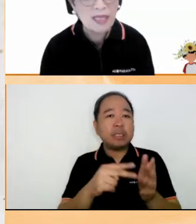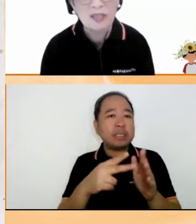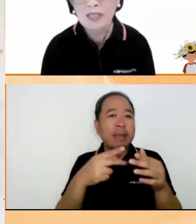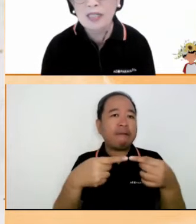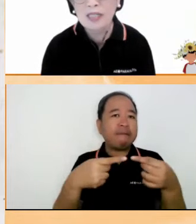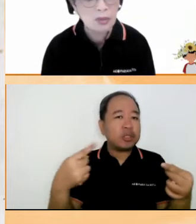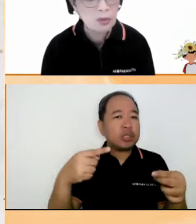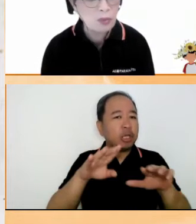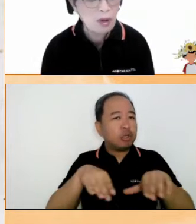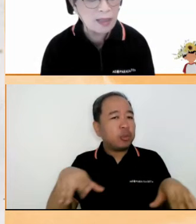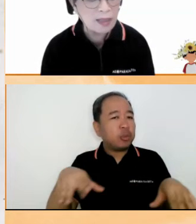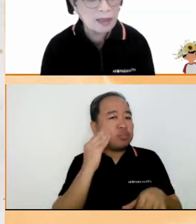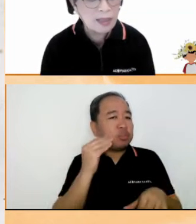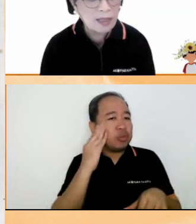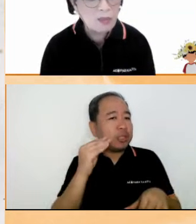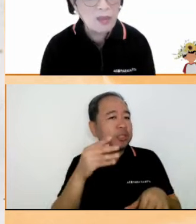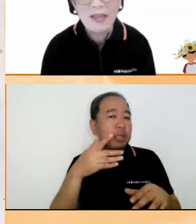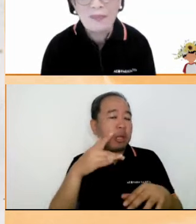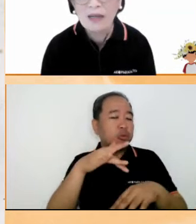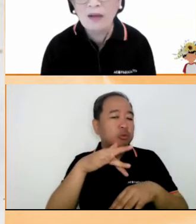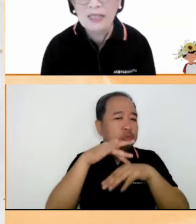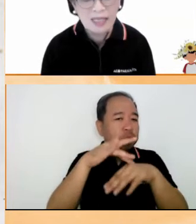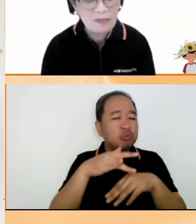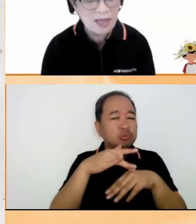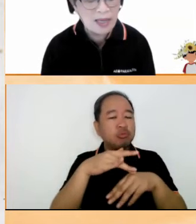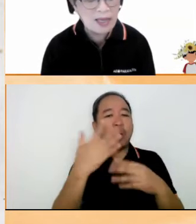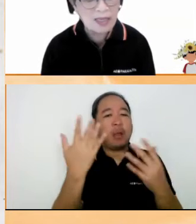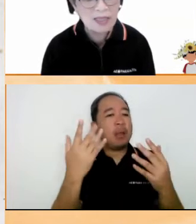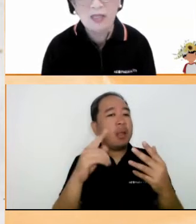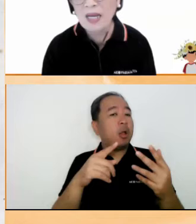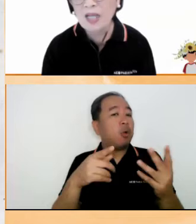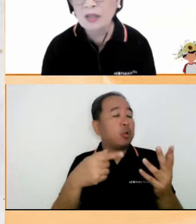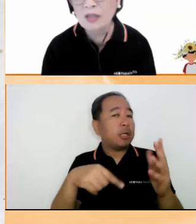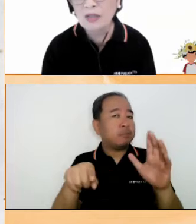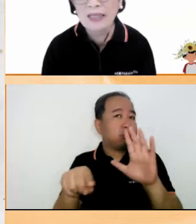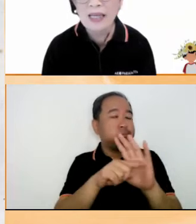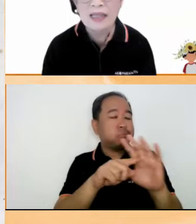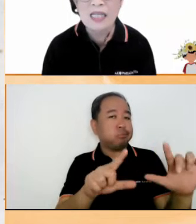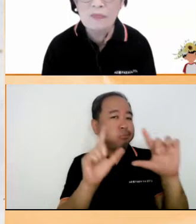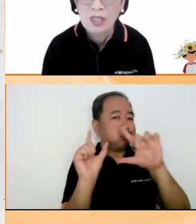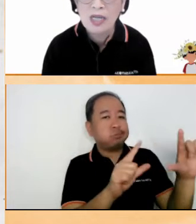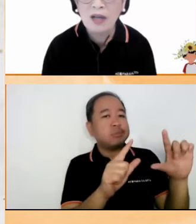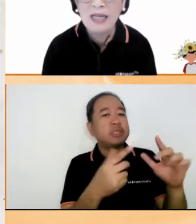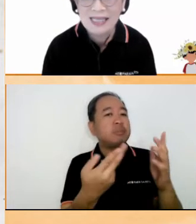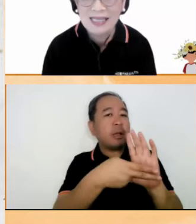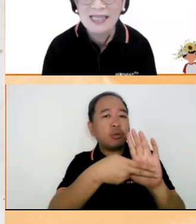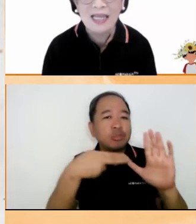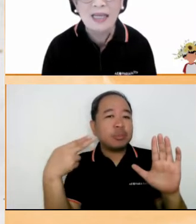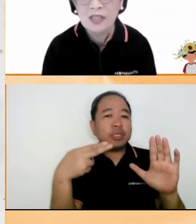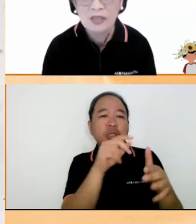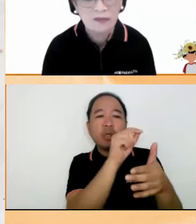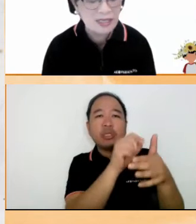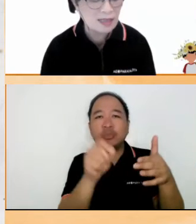such as exposure to war? What's the impact of stigma and discrimination on mental health, especially on accessing